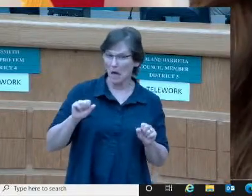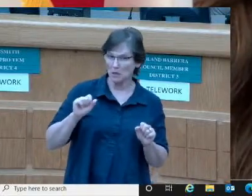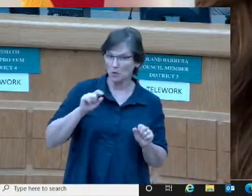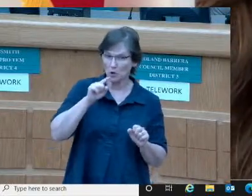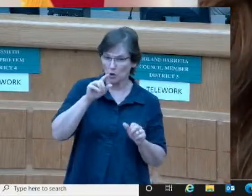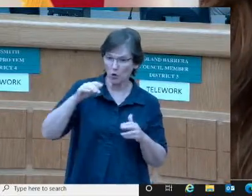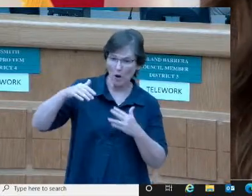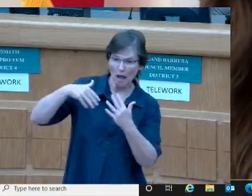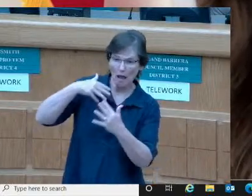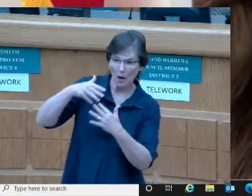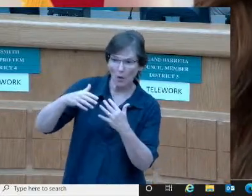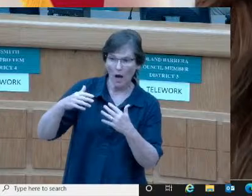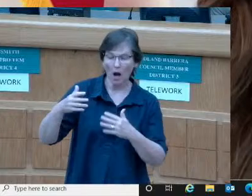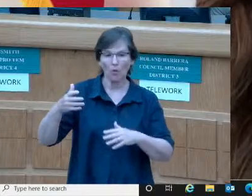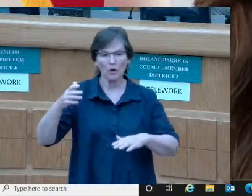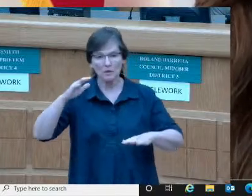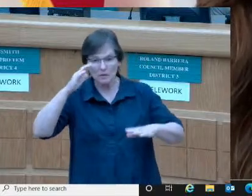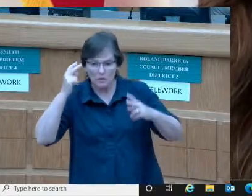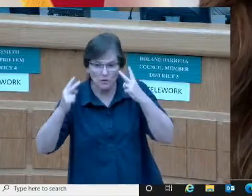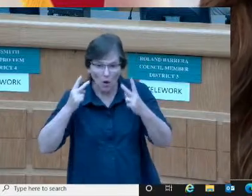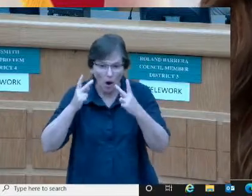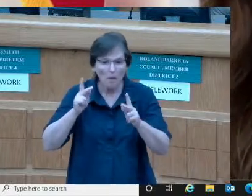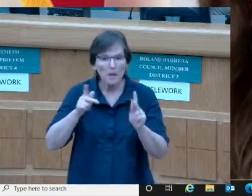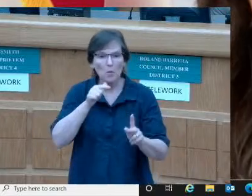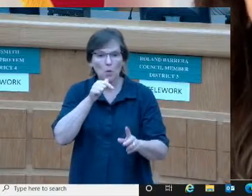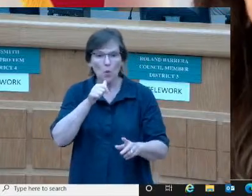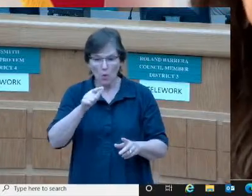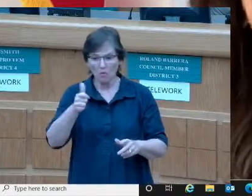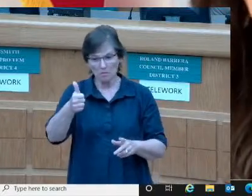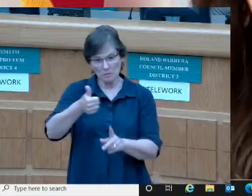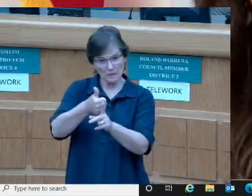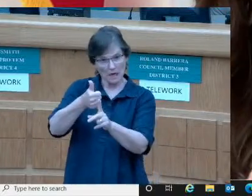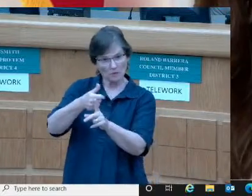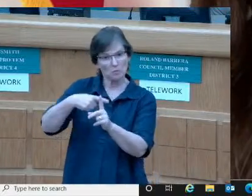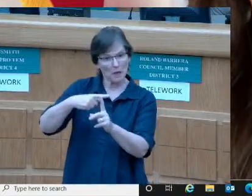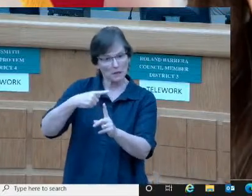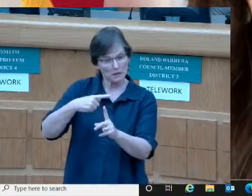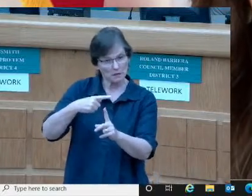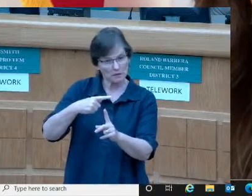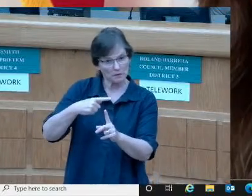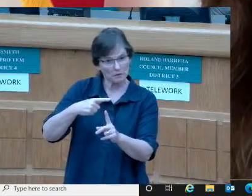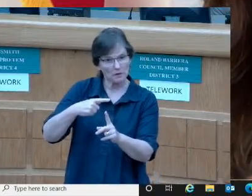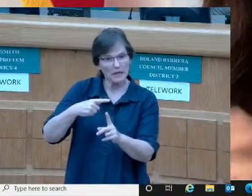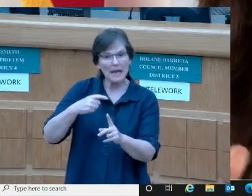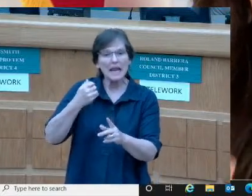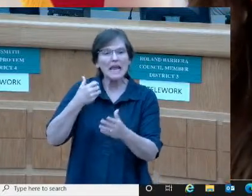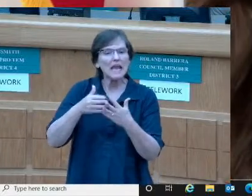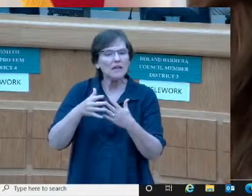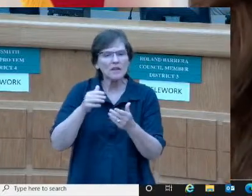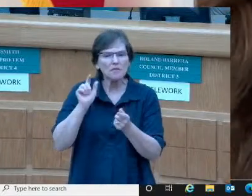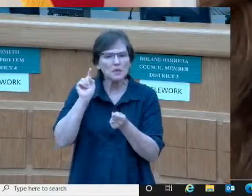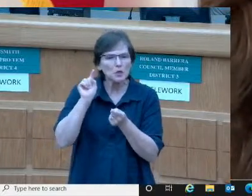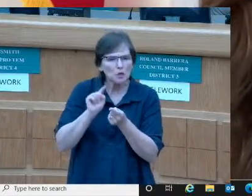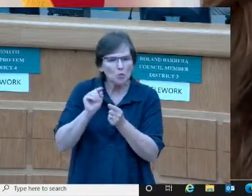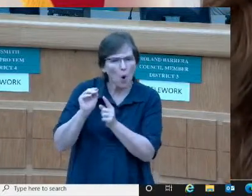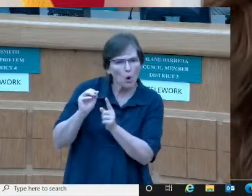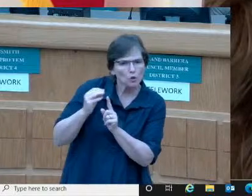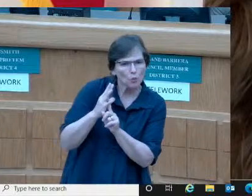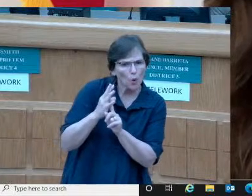tested positive, I want to encourage you, whether you think you have a small exposure or a large